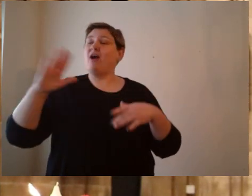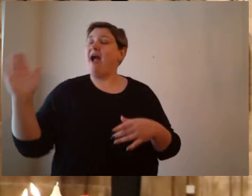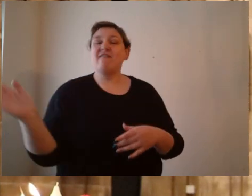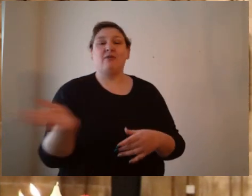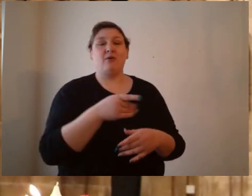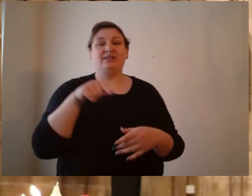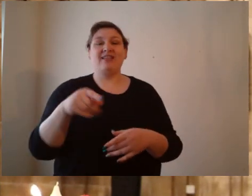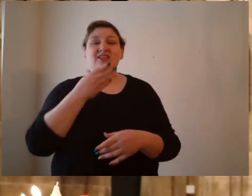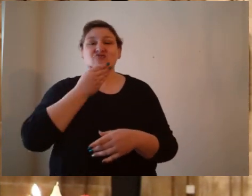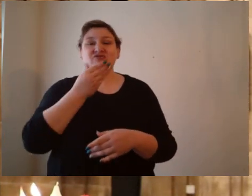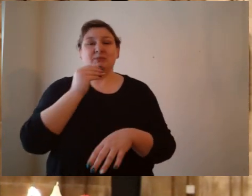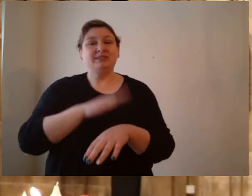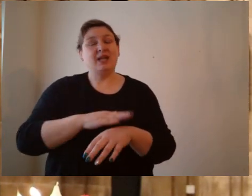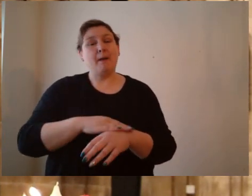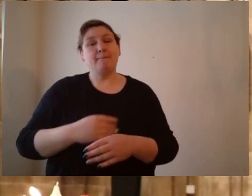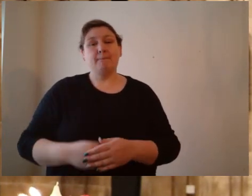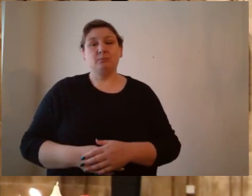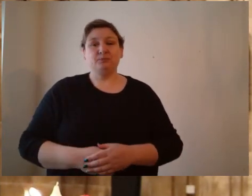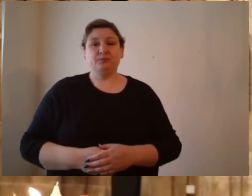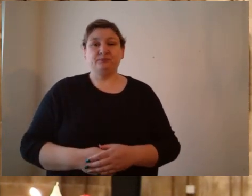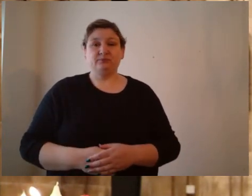to us this Christmas.